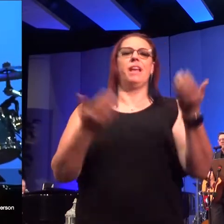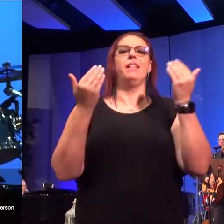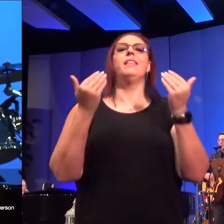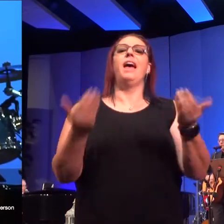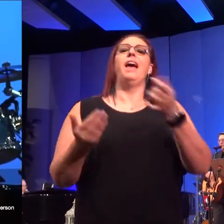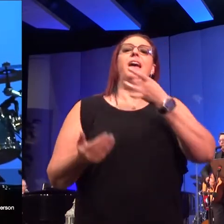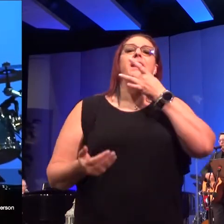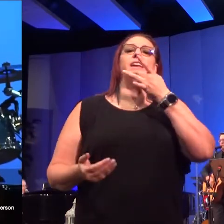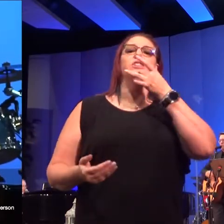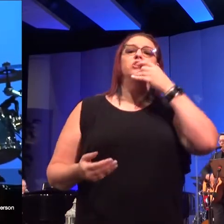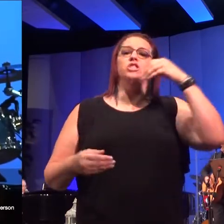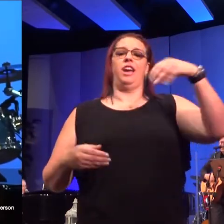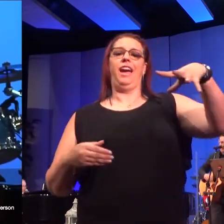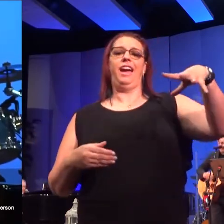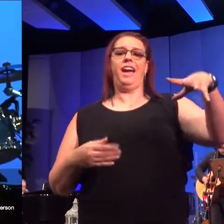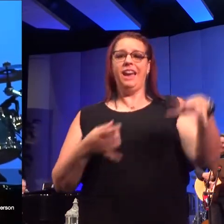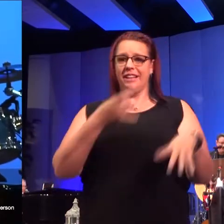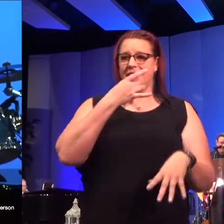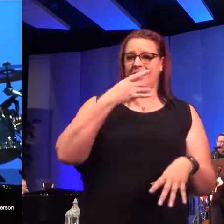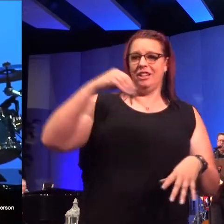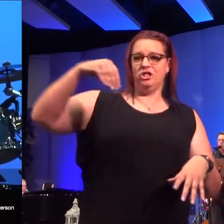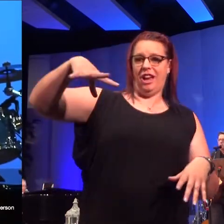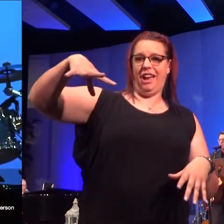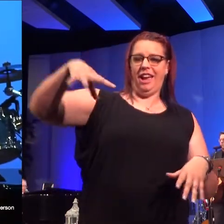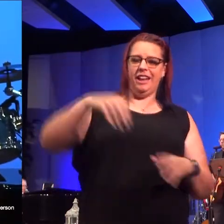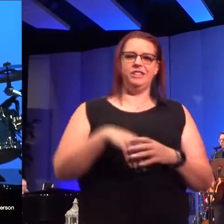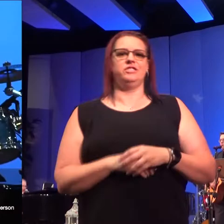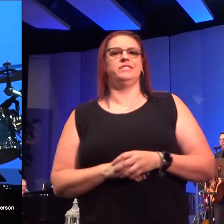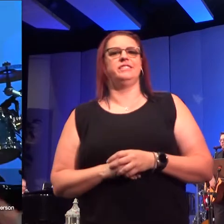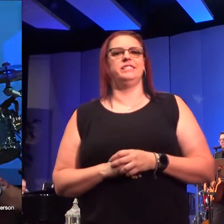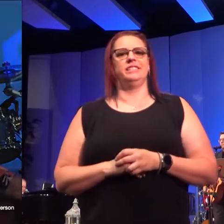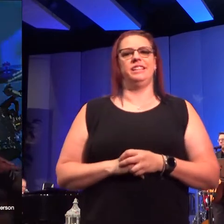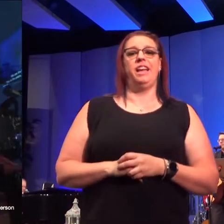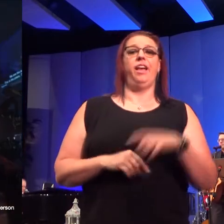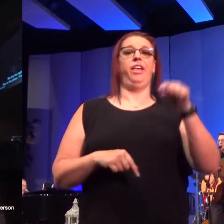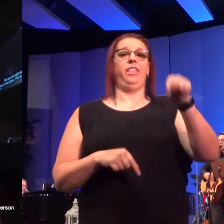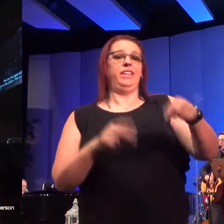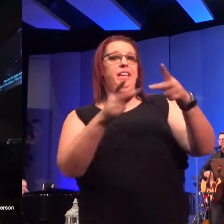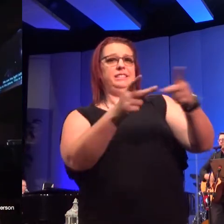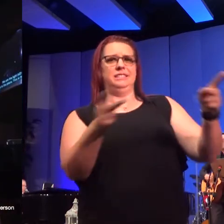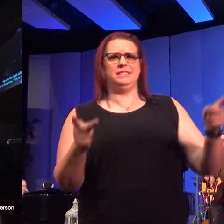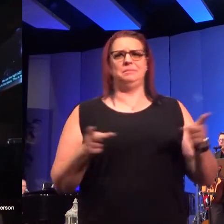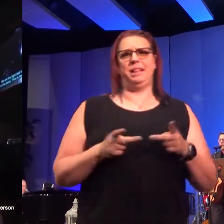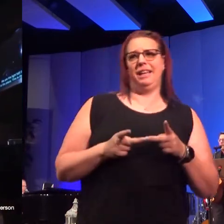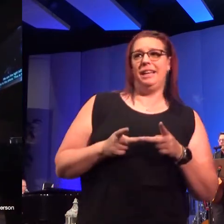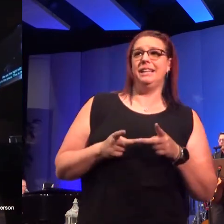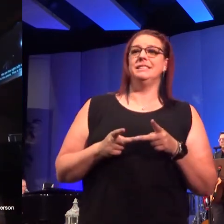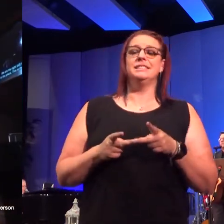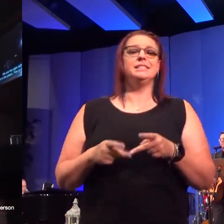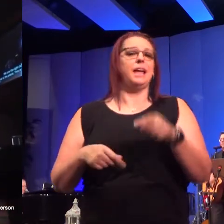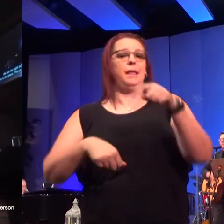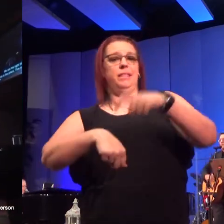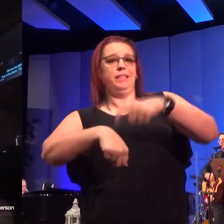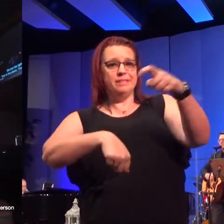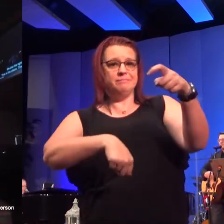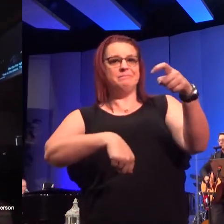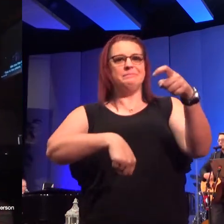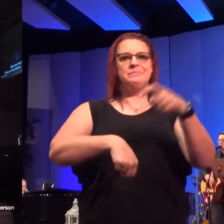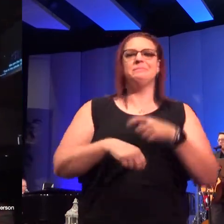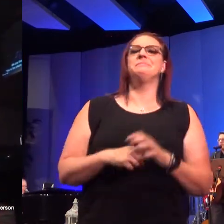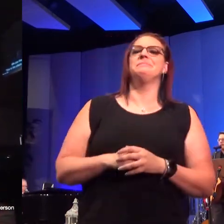Let it shine. Let it shine. This is the place. This is the